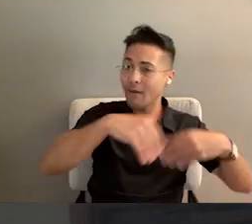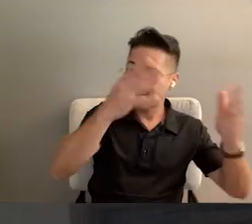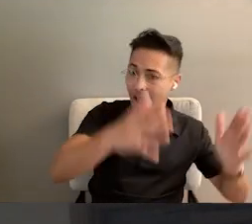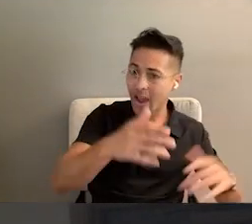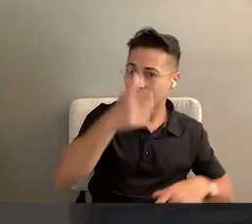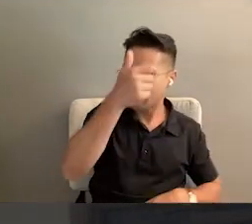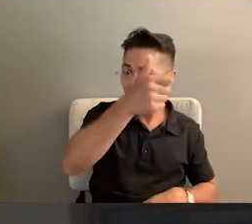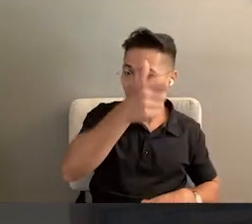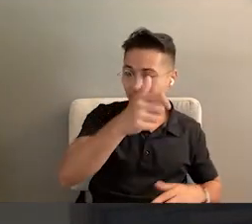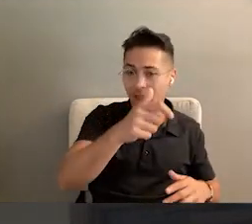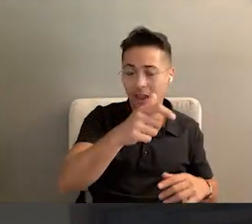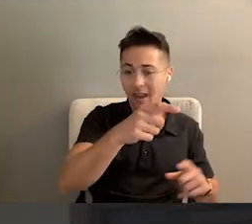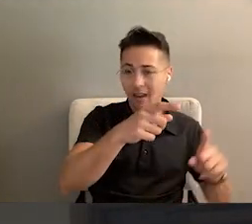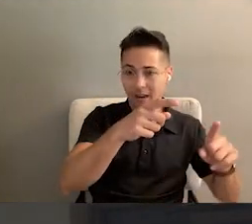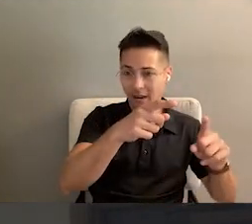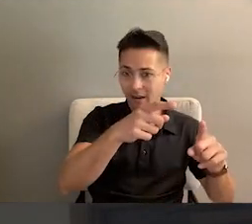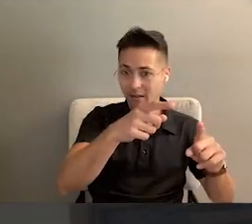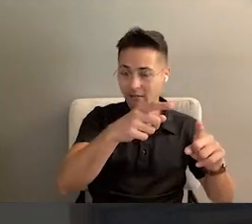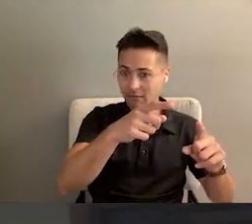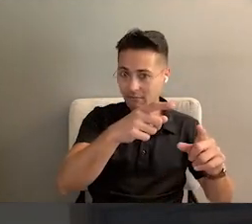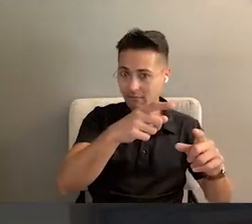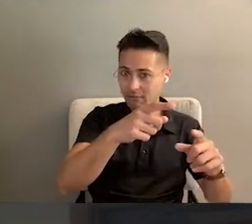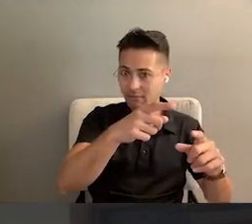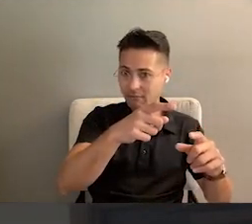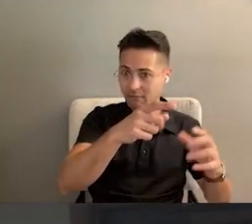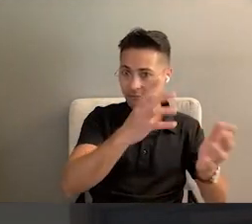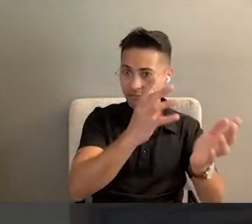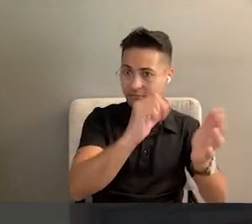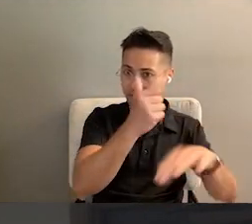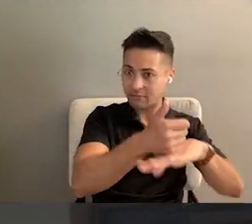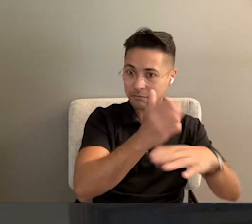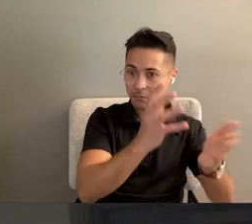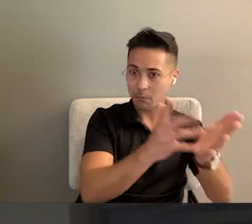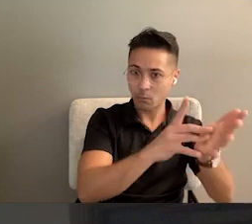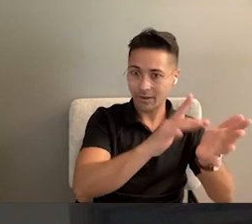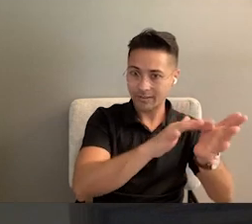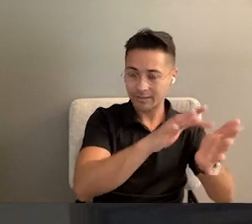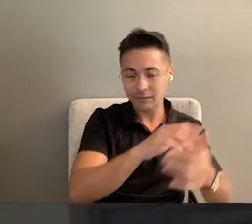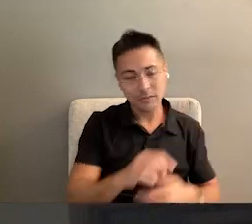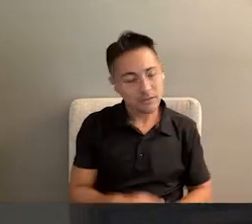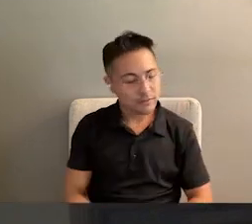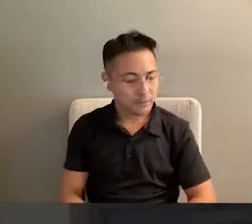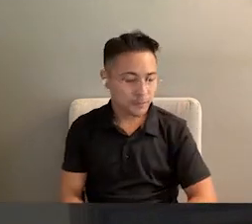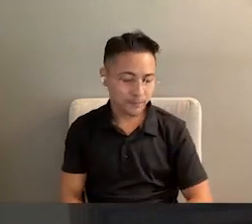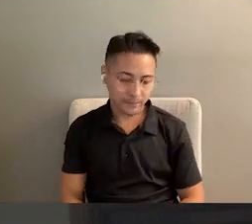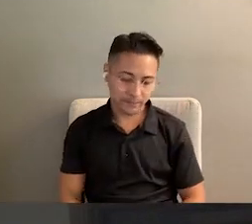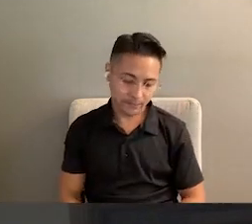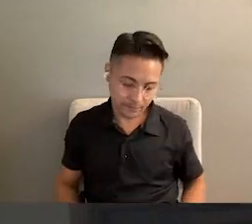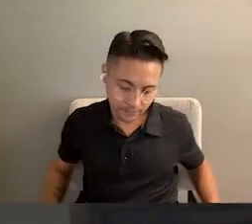And those screenings are set by the provider, the person who's taking the prints, not by anyone else.